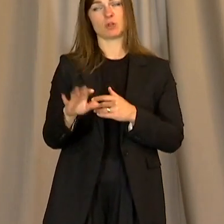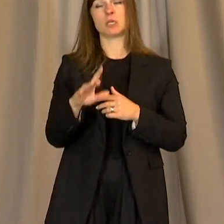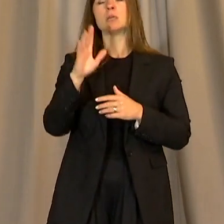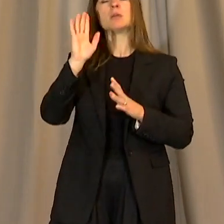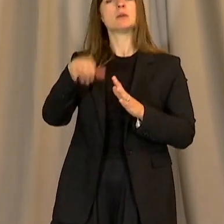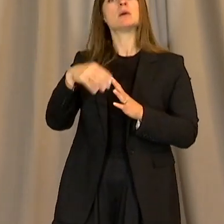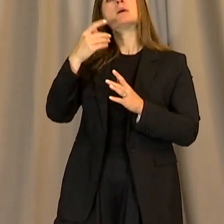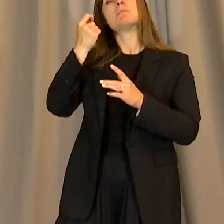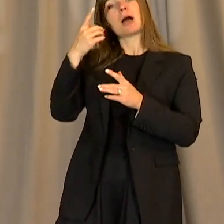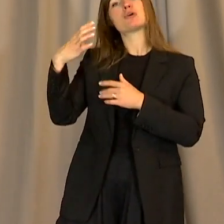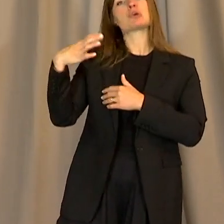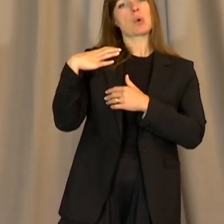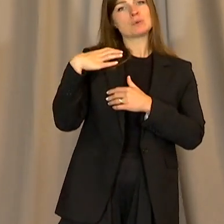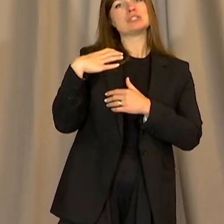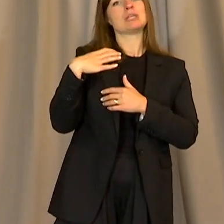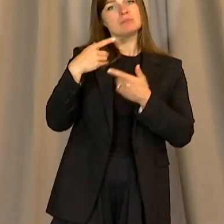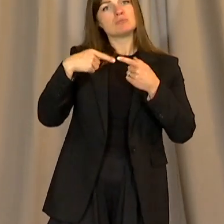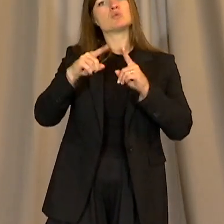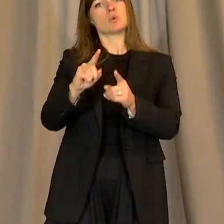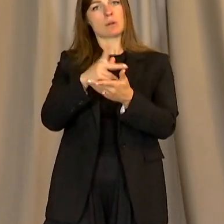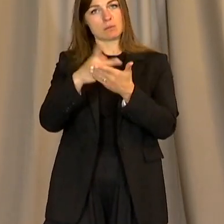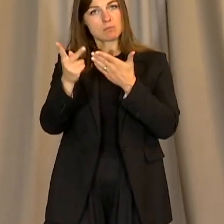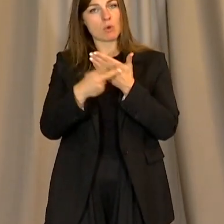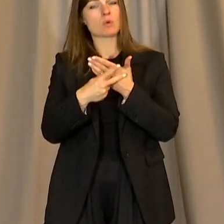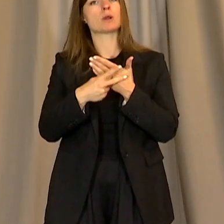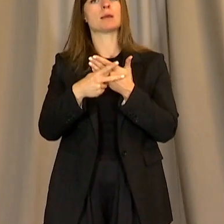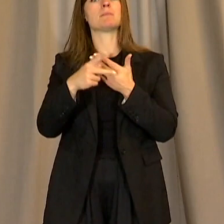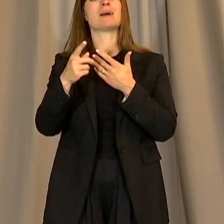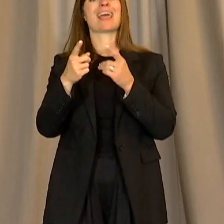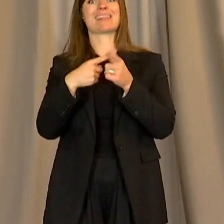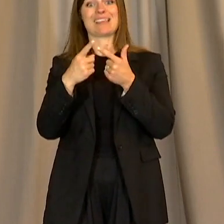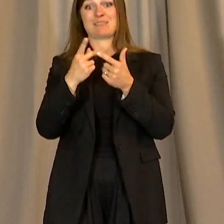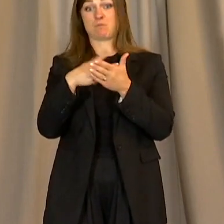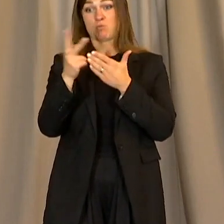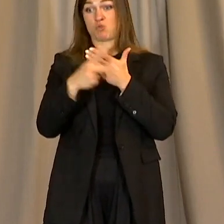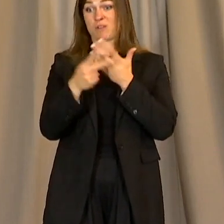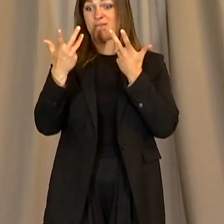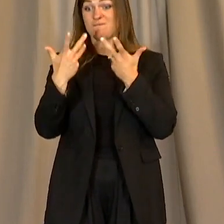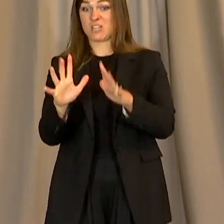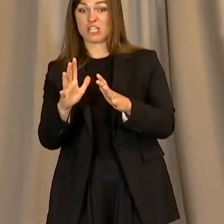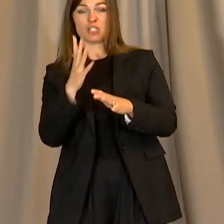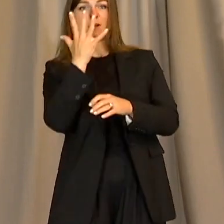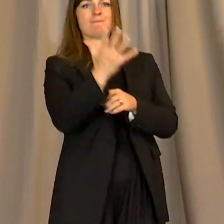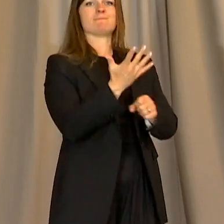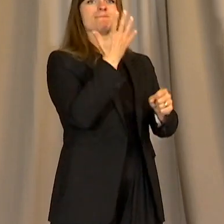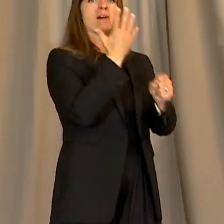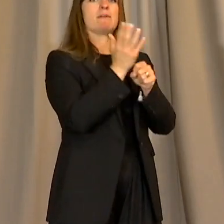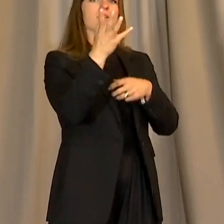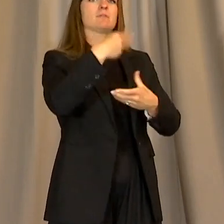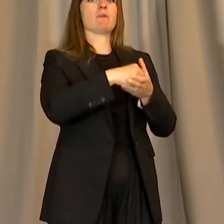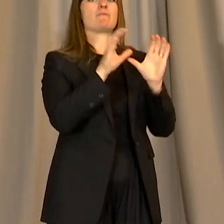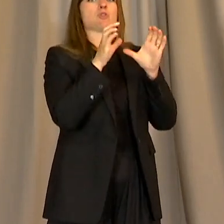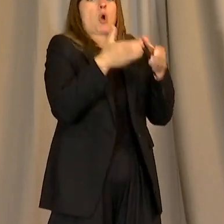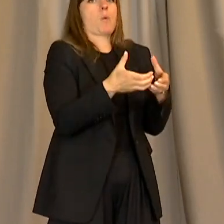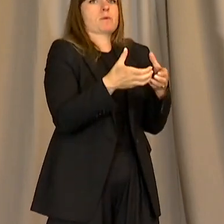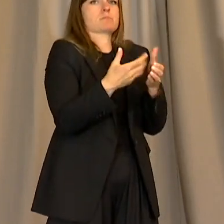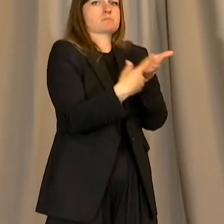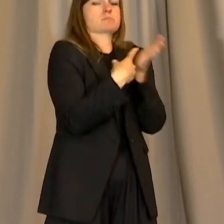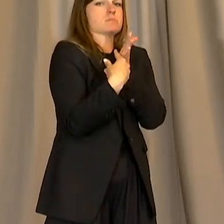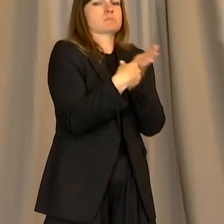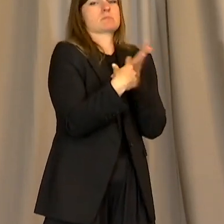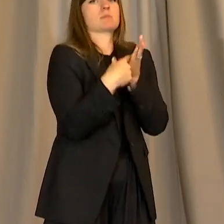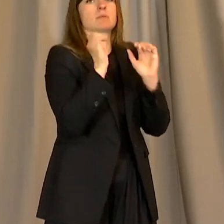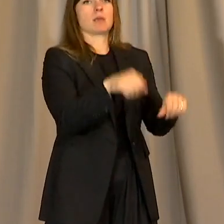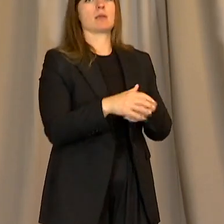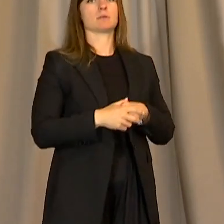you get coaching throughout your program and then for 5 years after your program in a cohort. So I want people